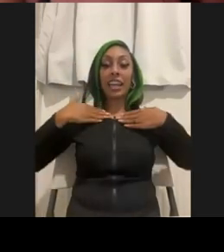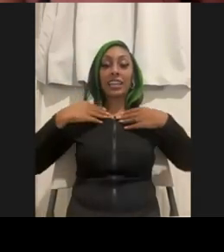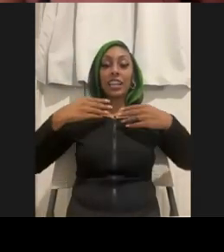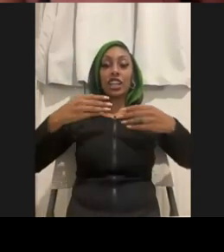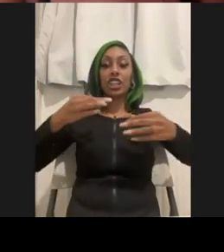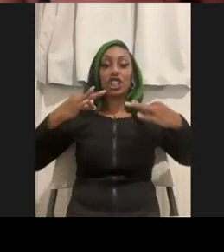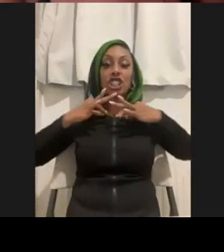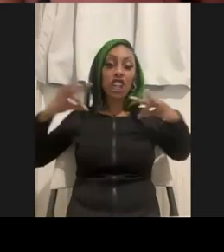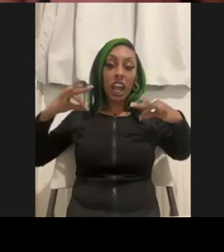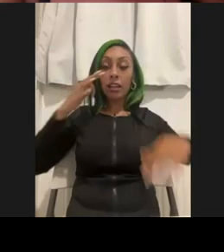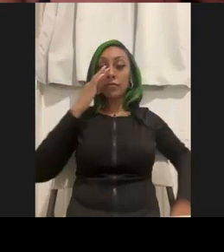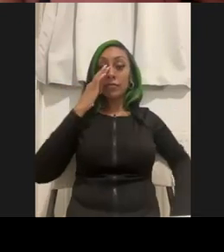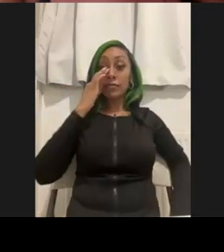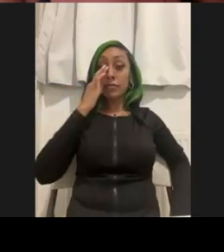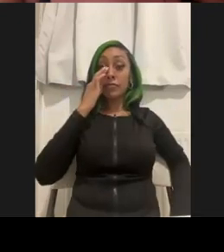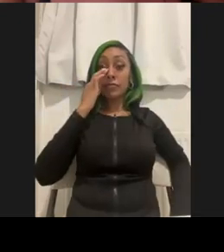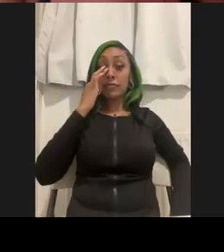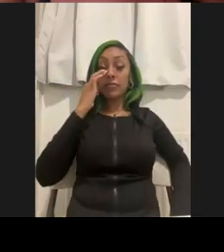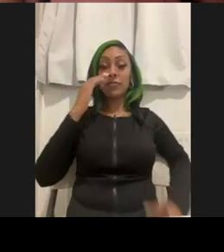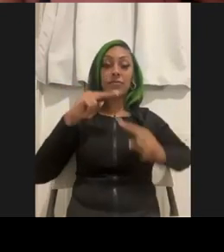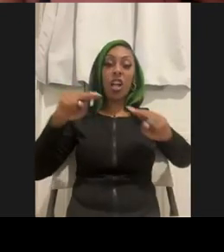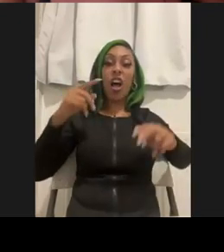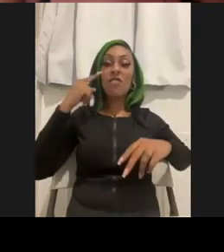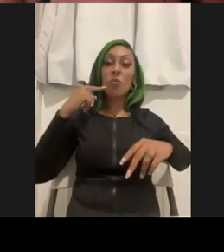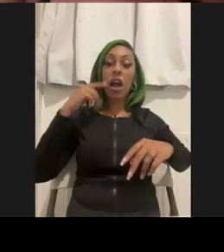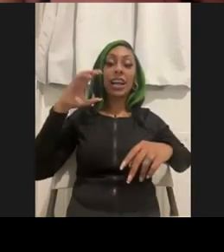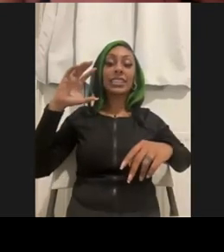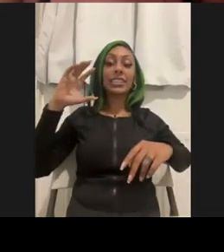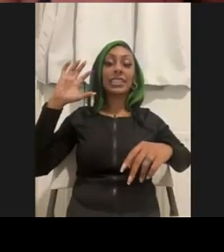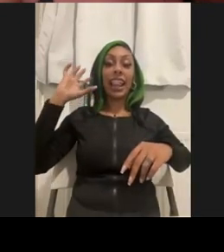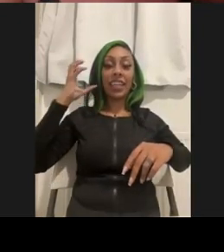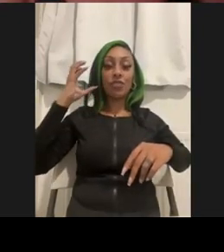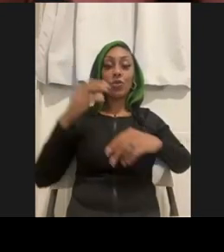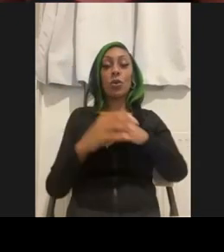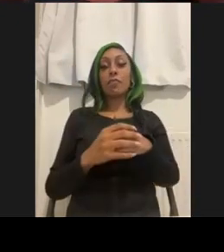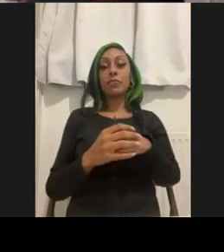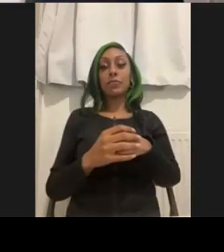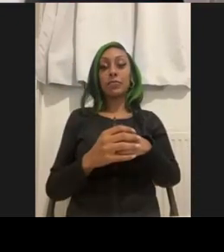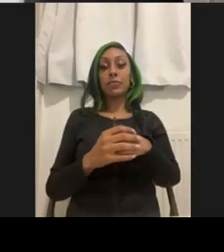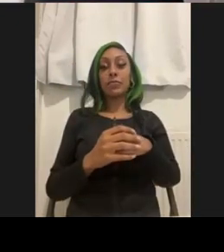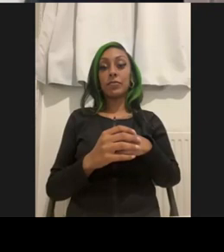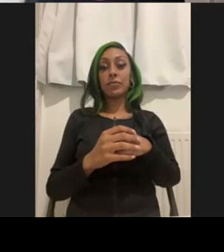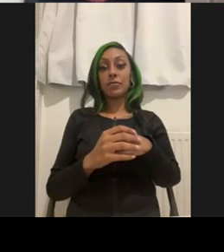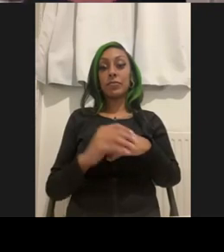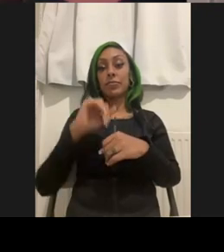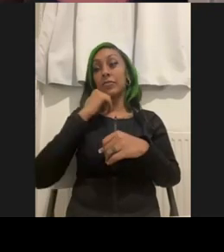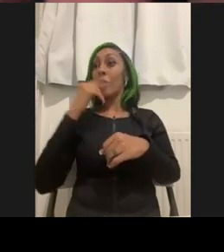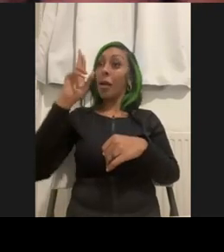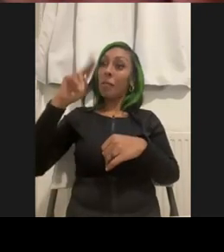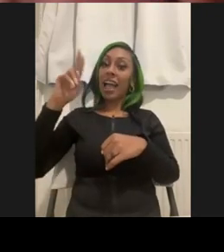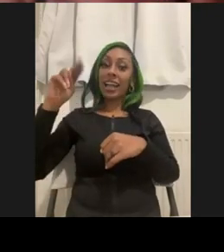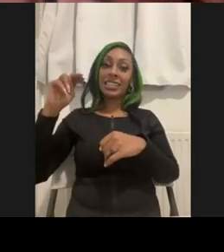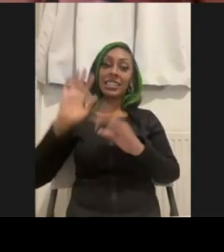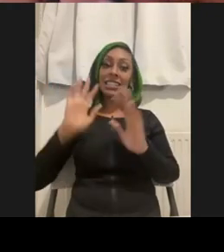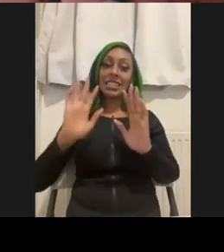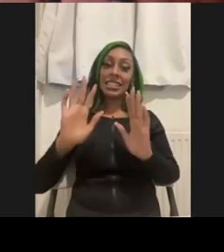sort of off-white living room, which if I had my way, I would have painted, but sadly